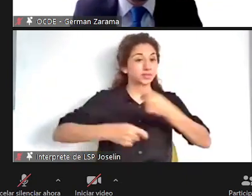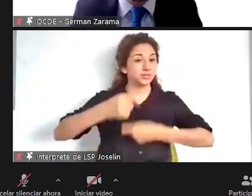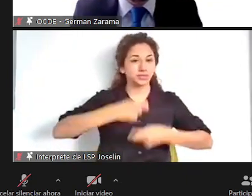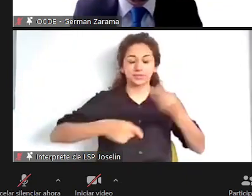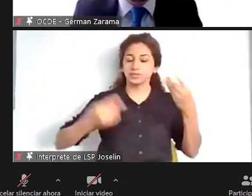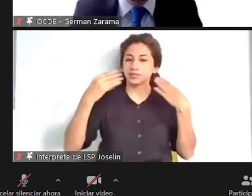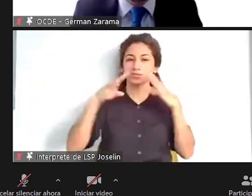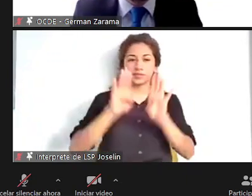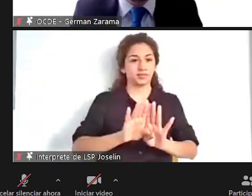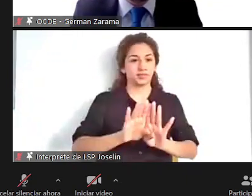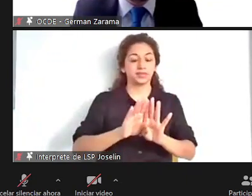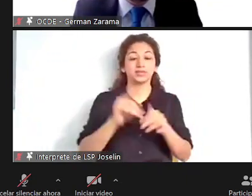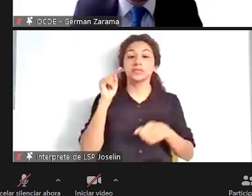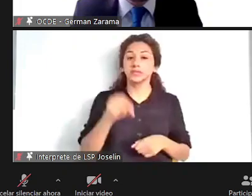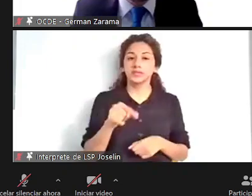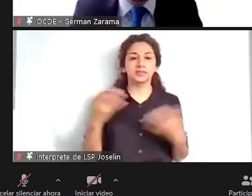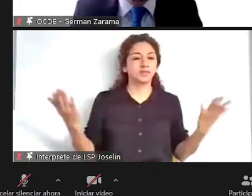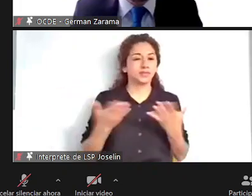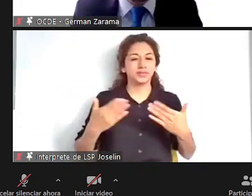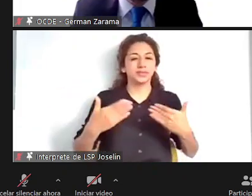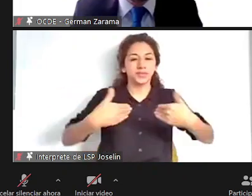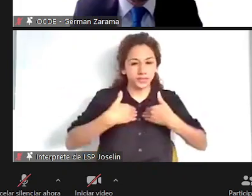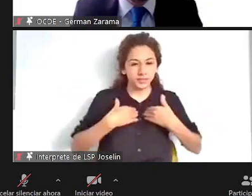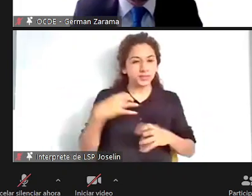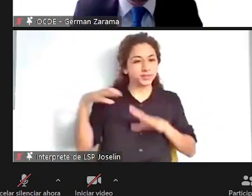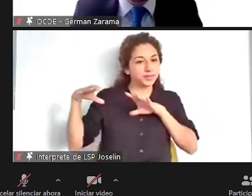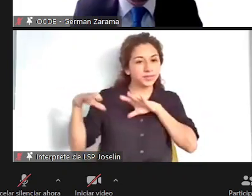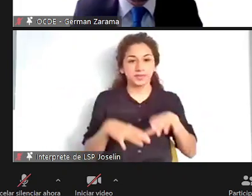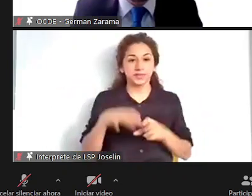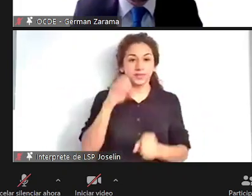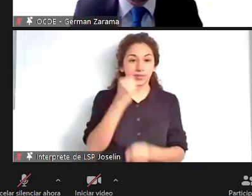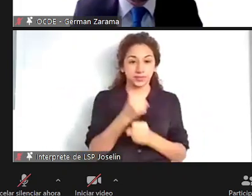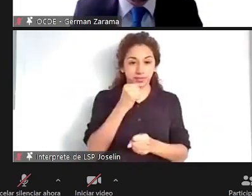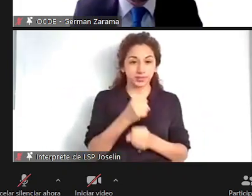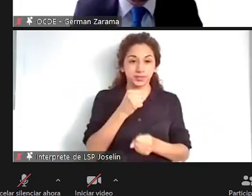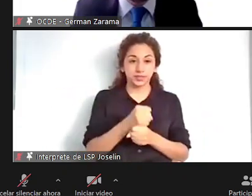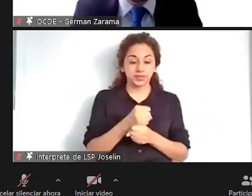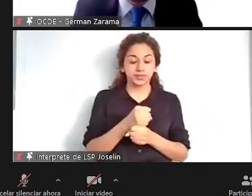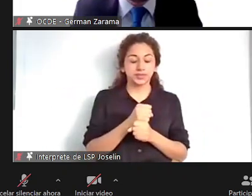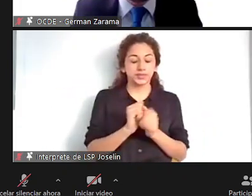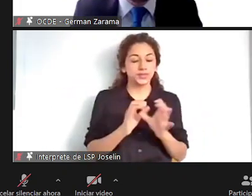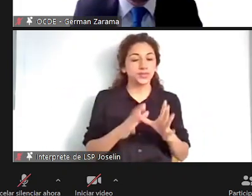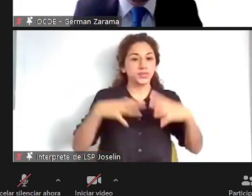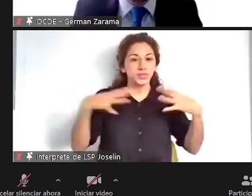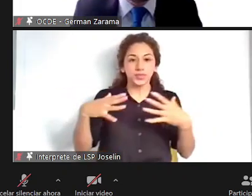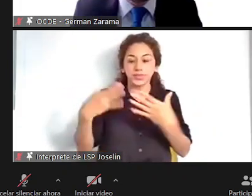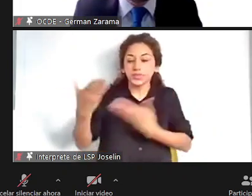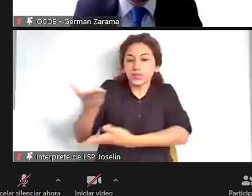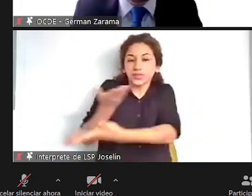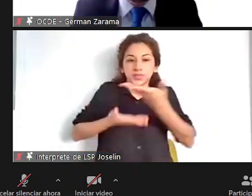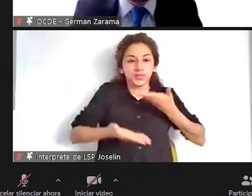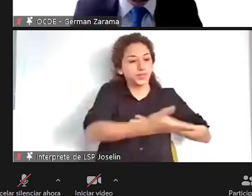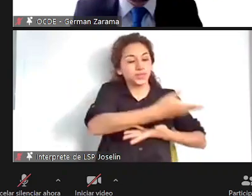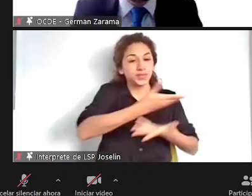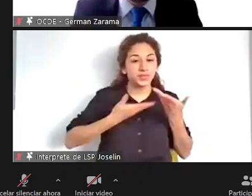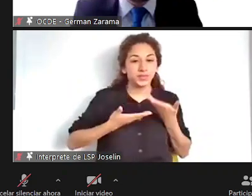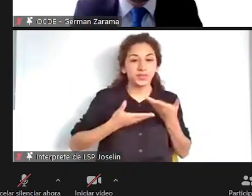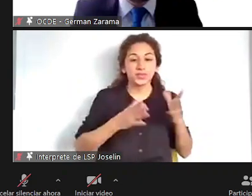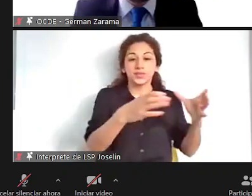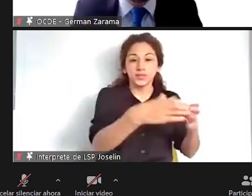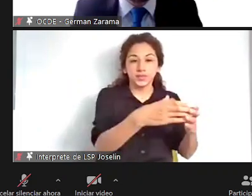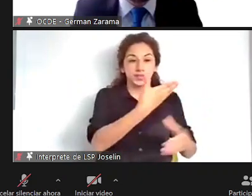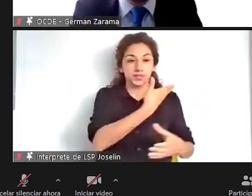companies that went bankrupt and businesses that closed where we have to make a job at work very coordinated